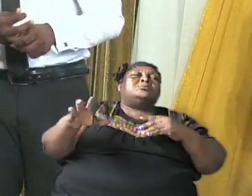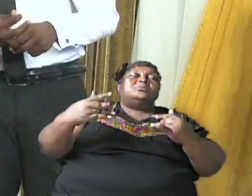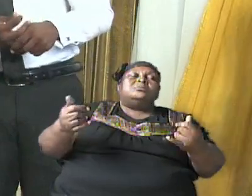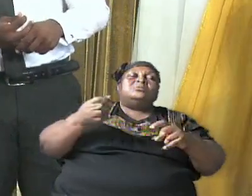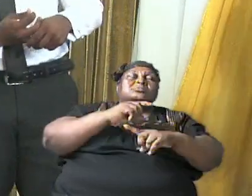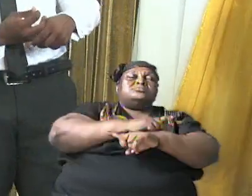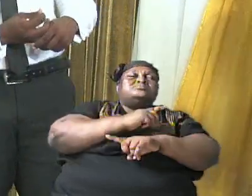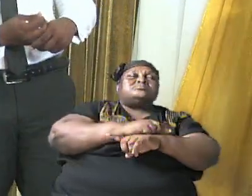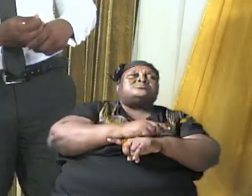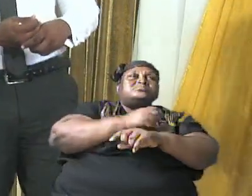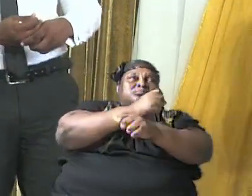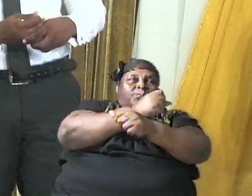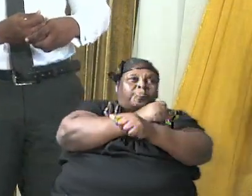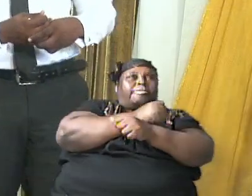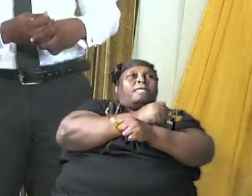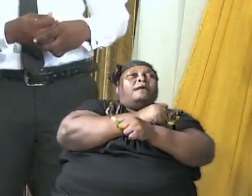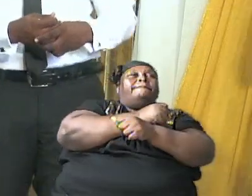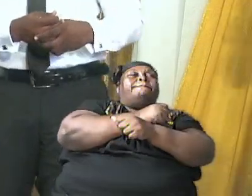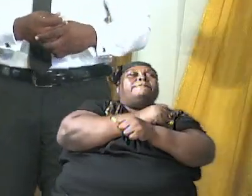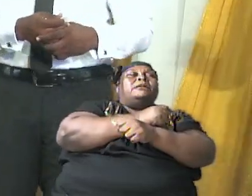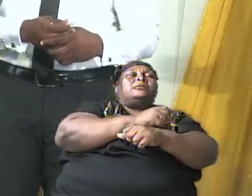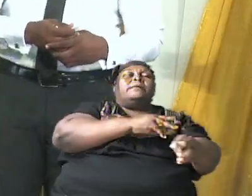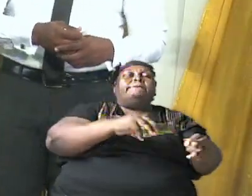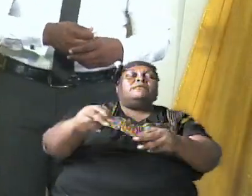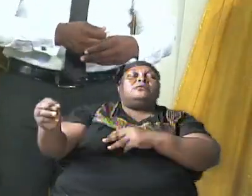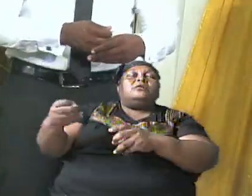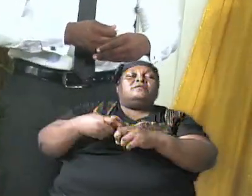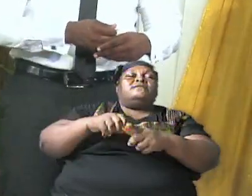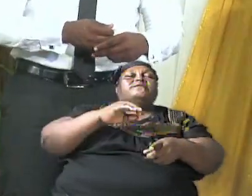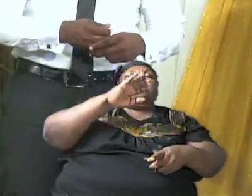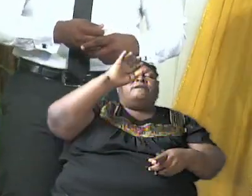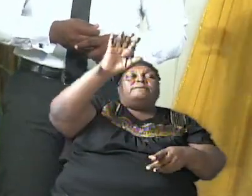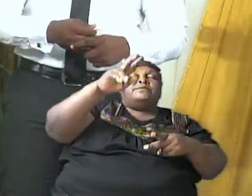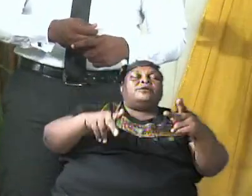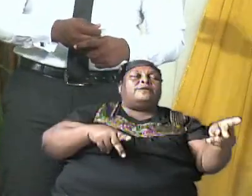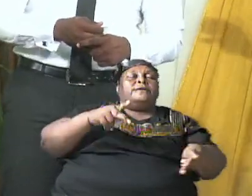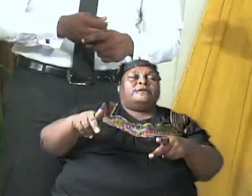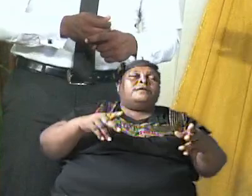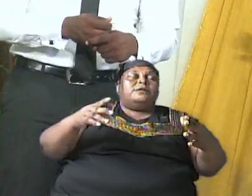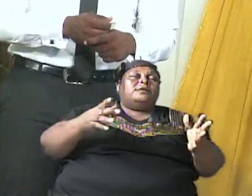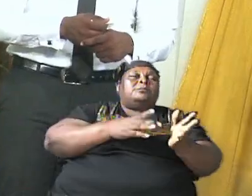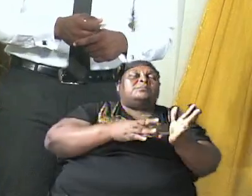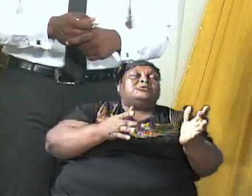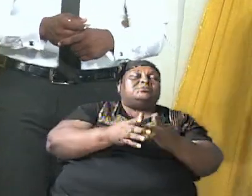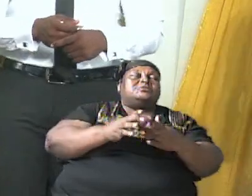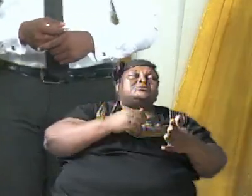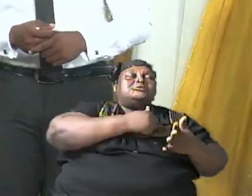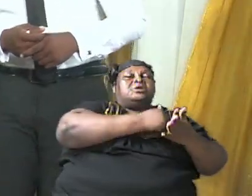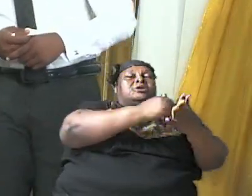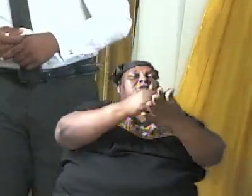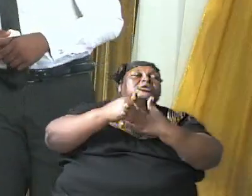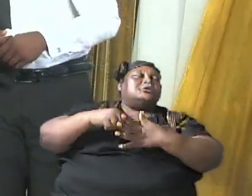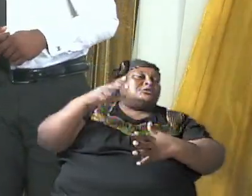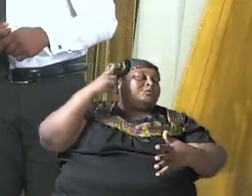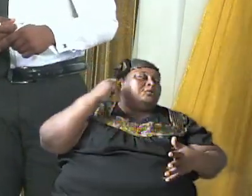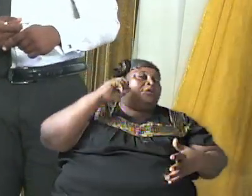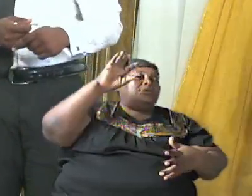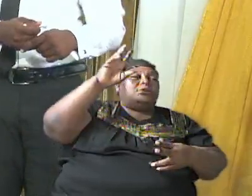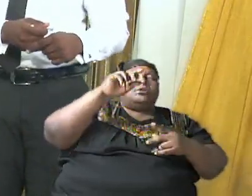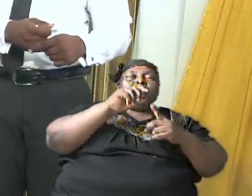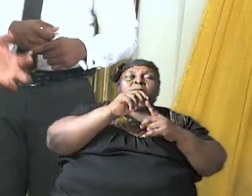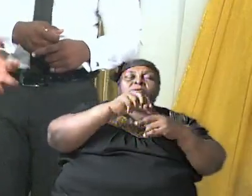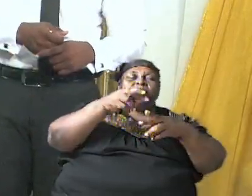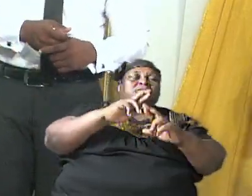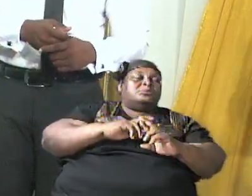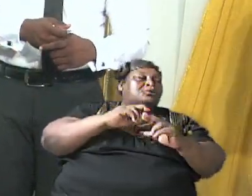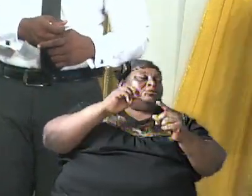Lord God, bind it and remove it from your people, Jesus, God. Help us to hear your word, to receive